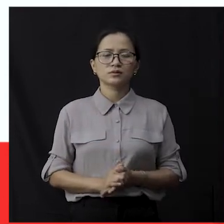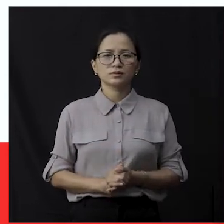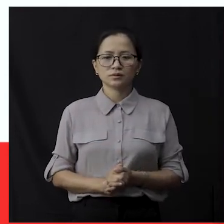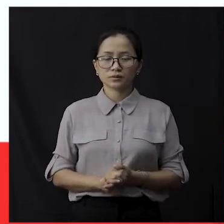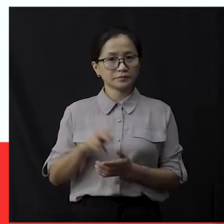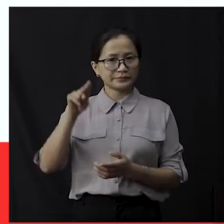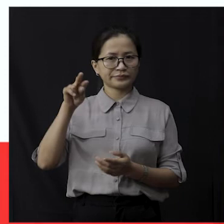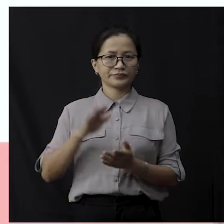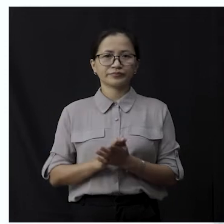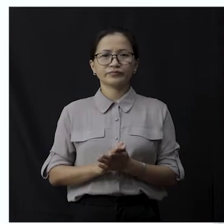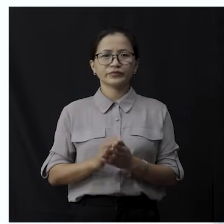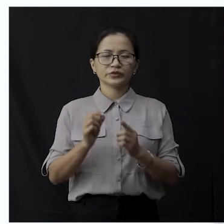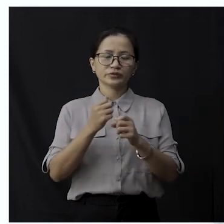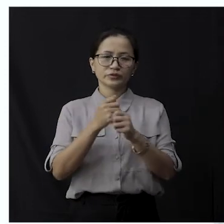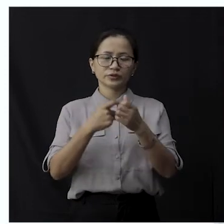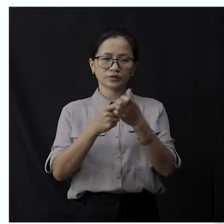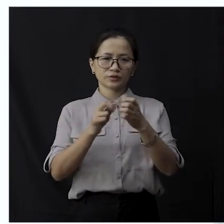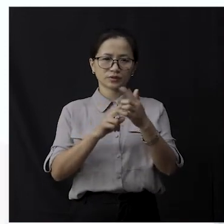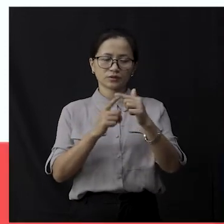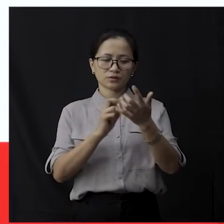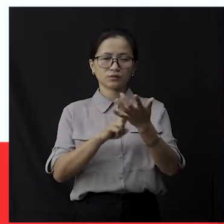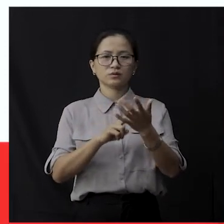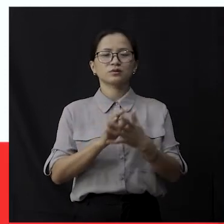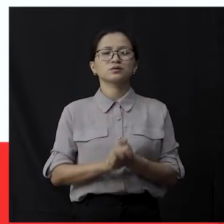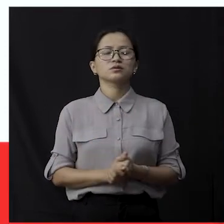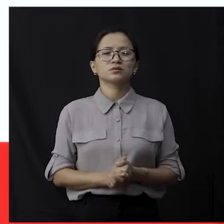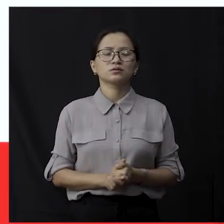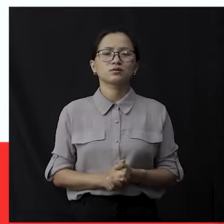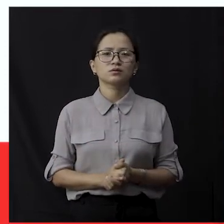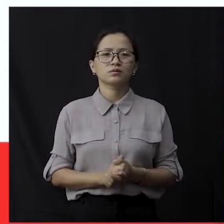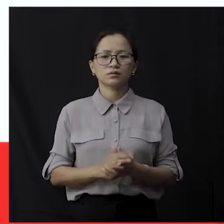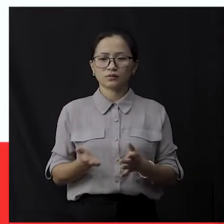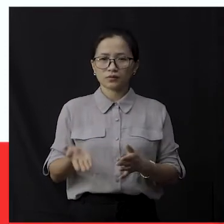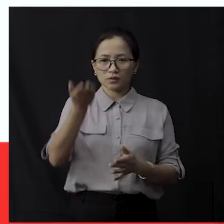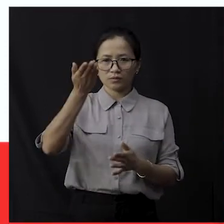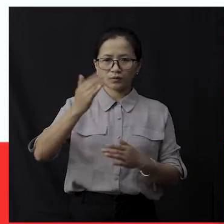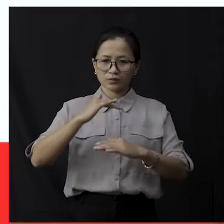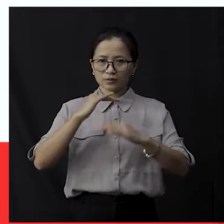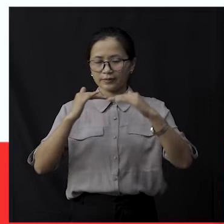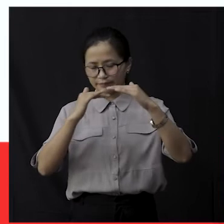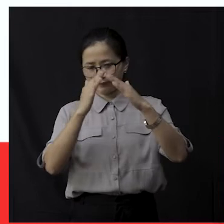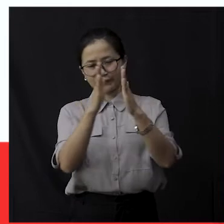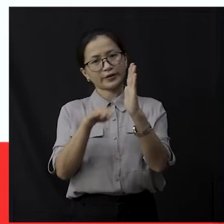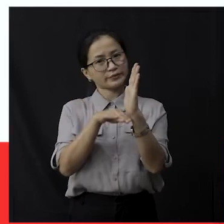means degradation, degradation of the upper layer of the